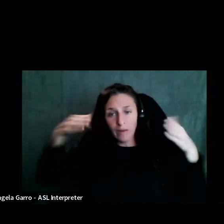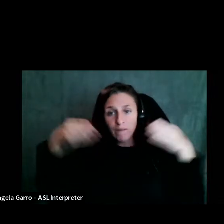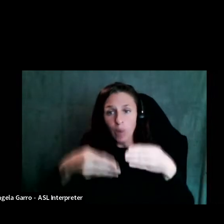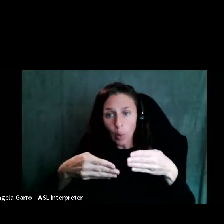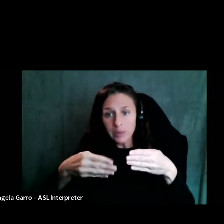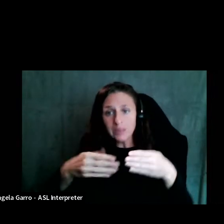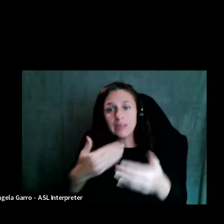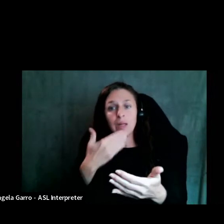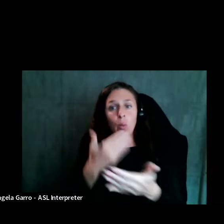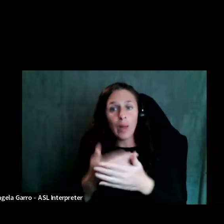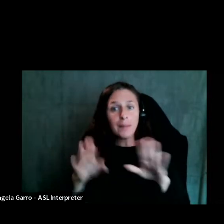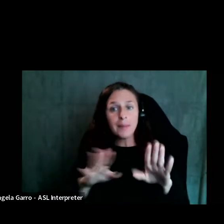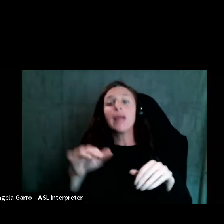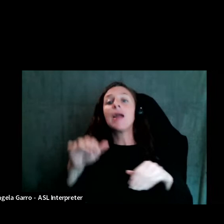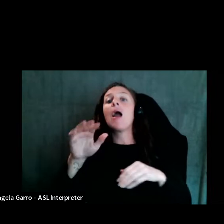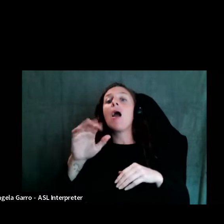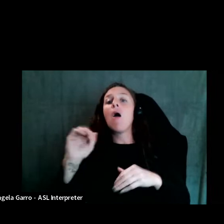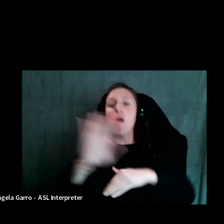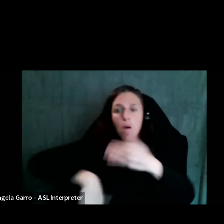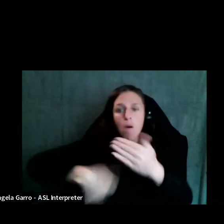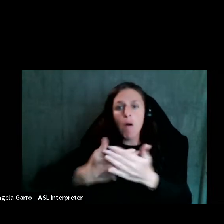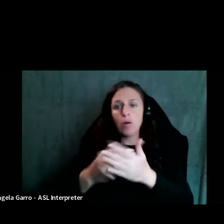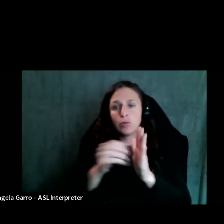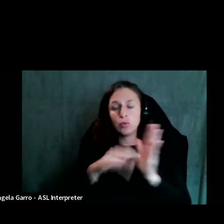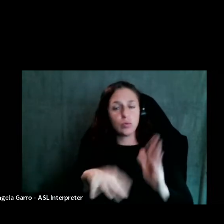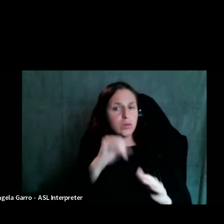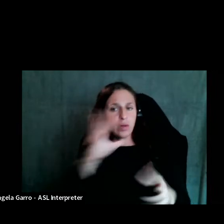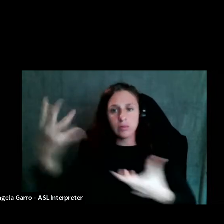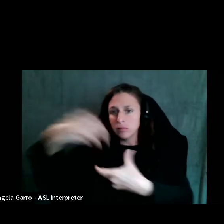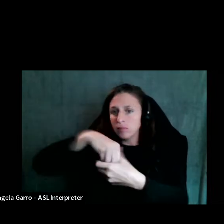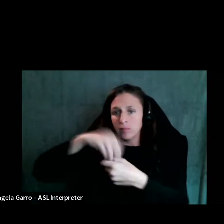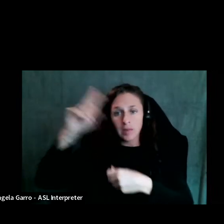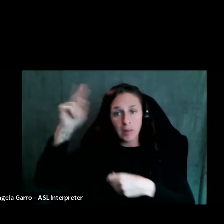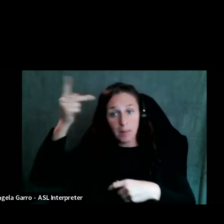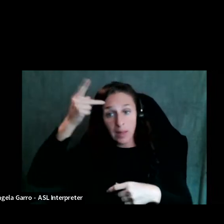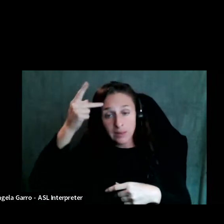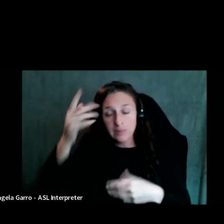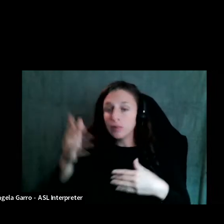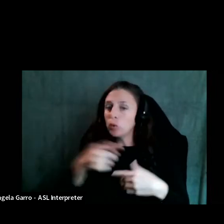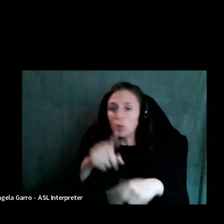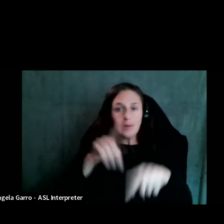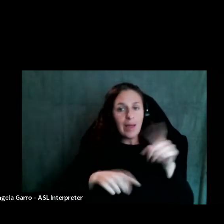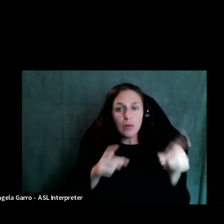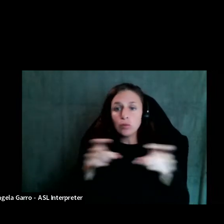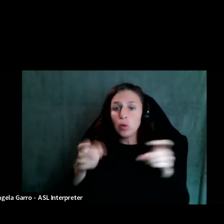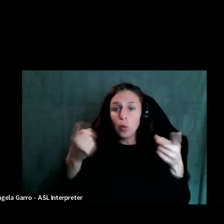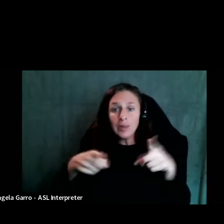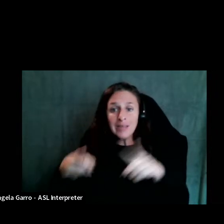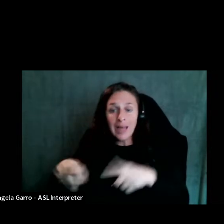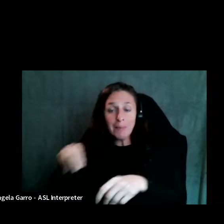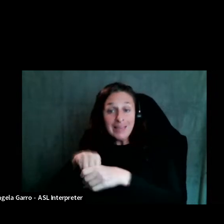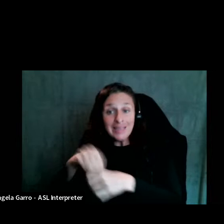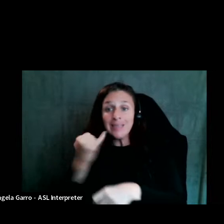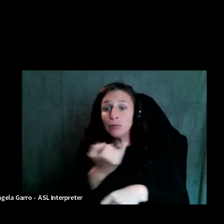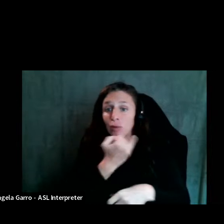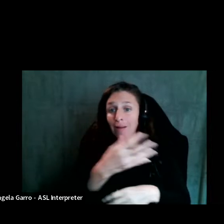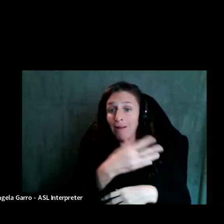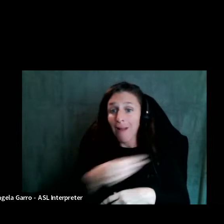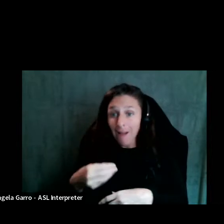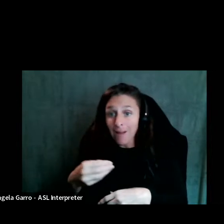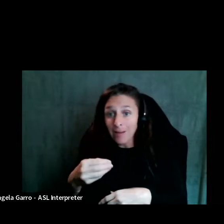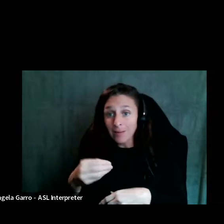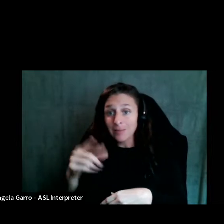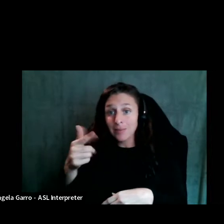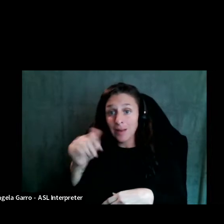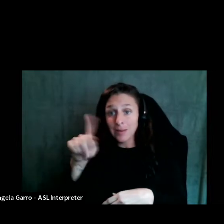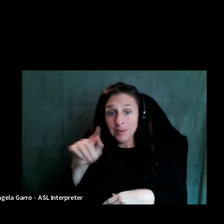your students, not getting into politics. While you cannot control what is happening in Israel and Gaza,